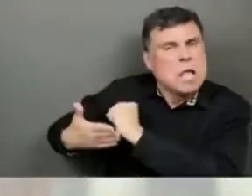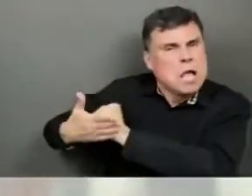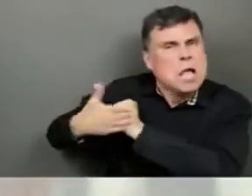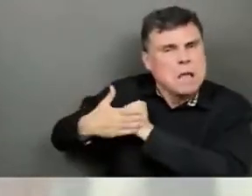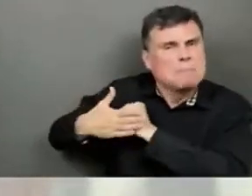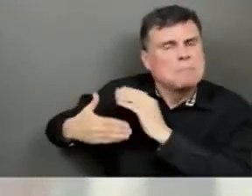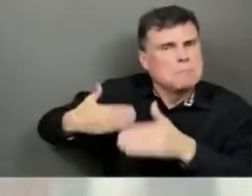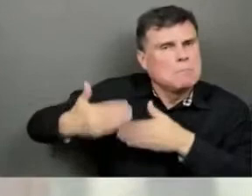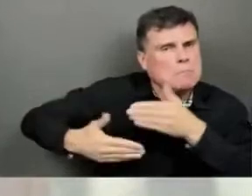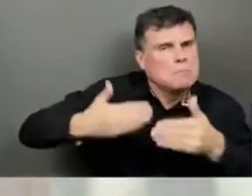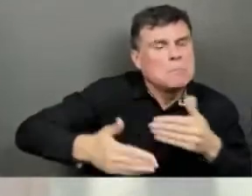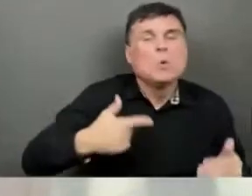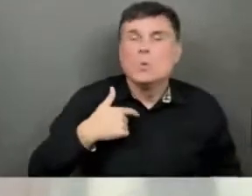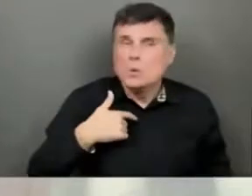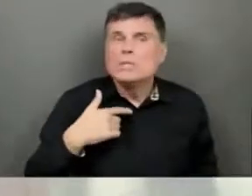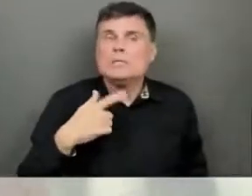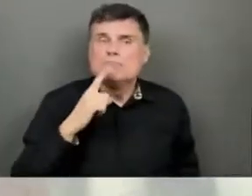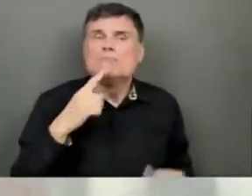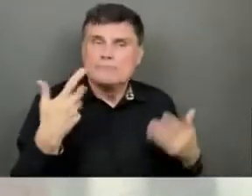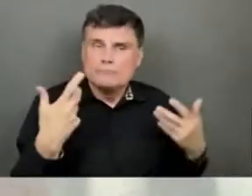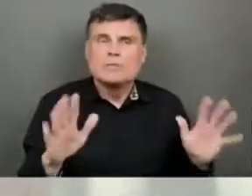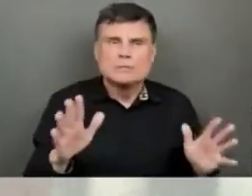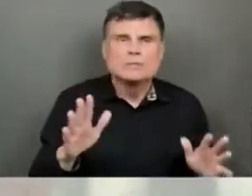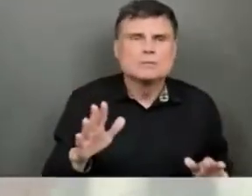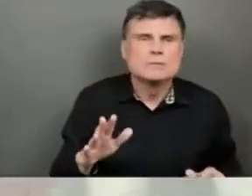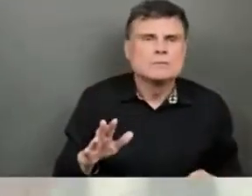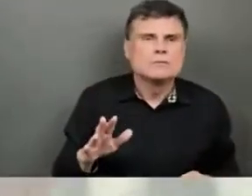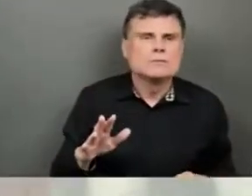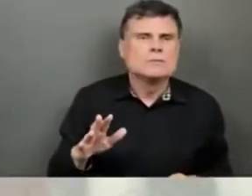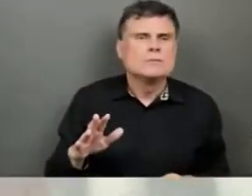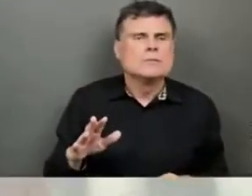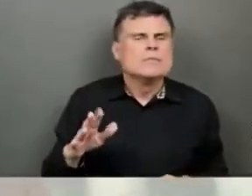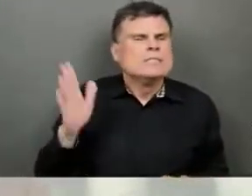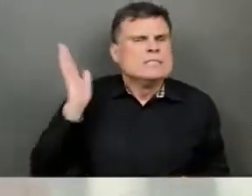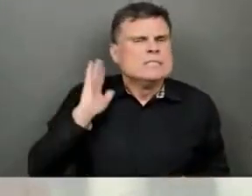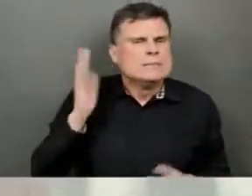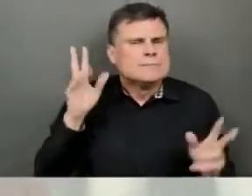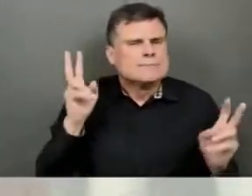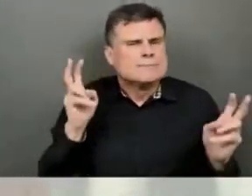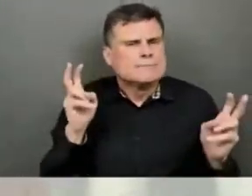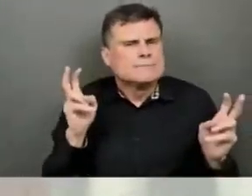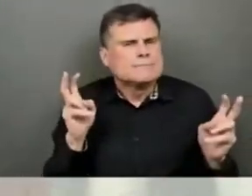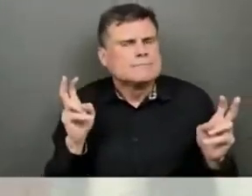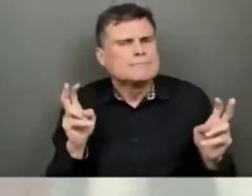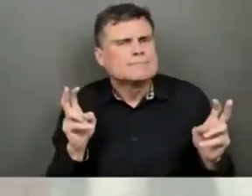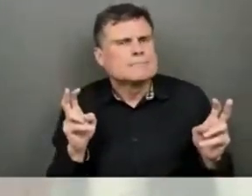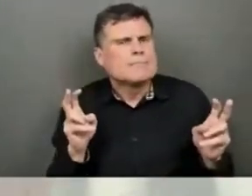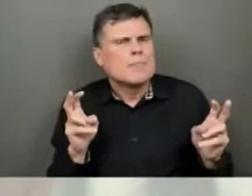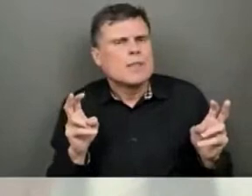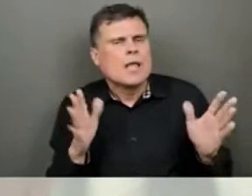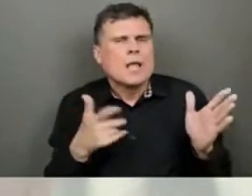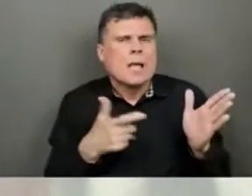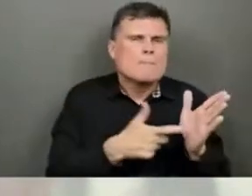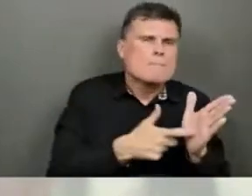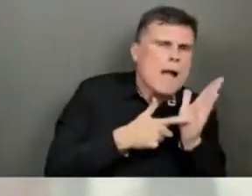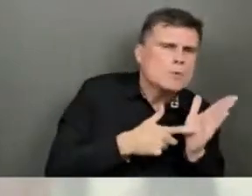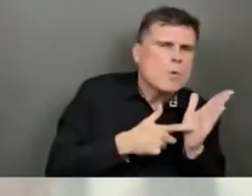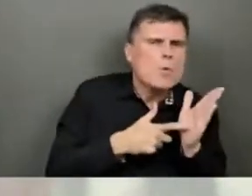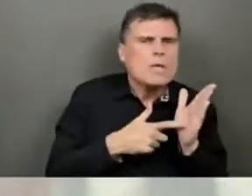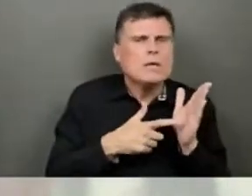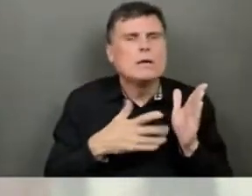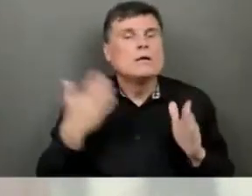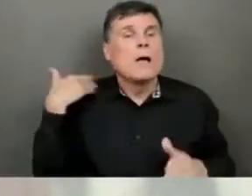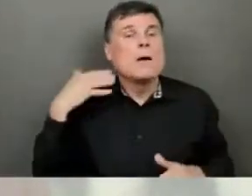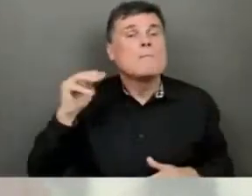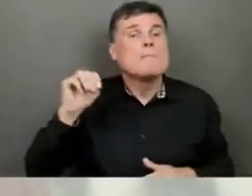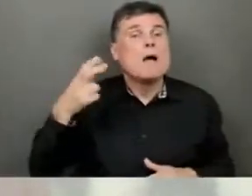have mandatory sick leave. And I talked way back in March of 2020 about telling people what we